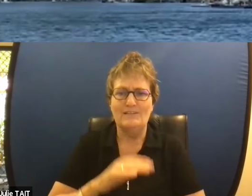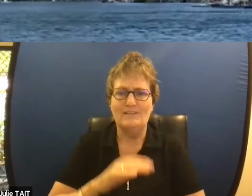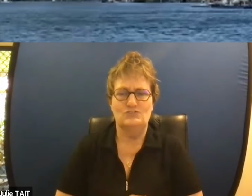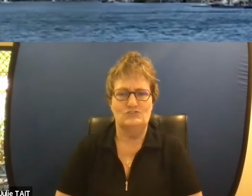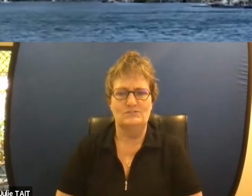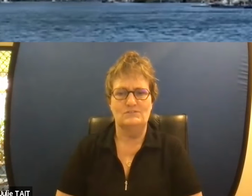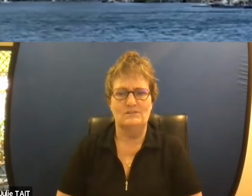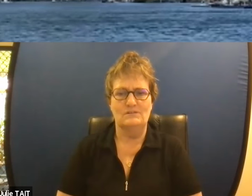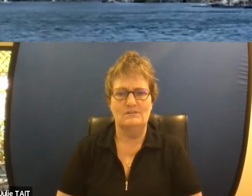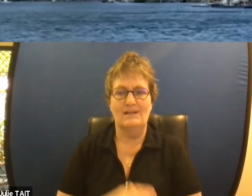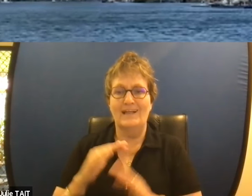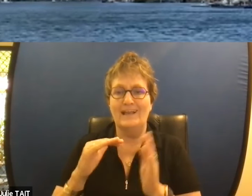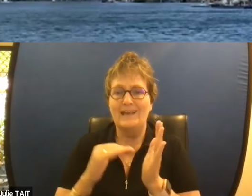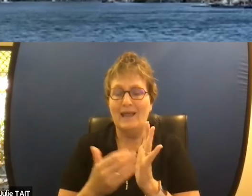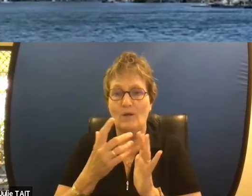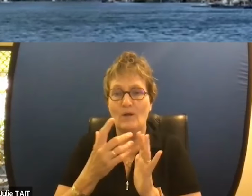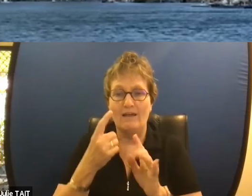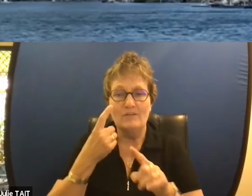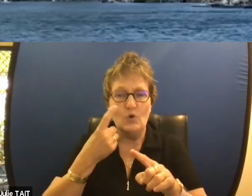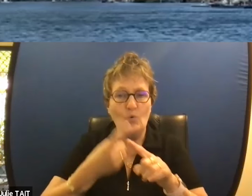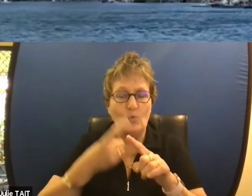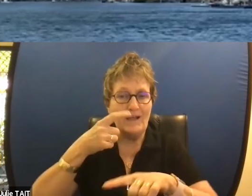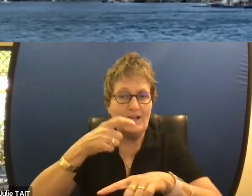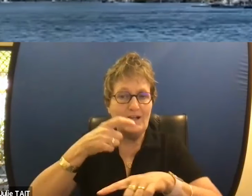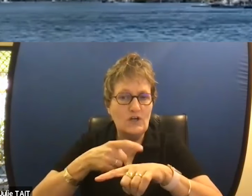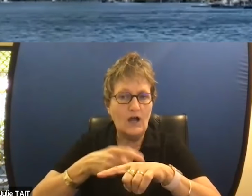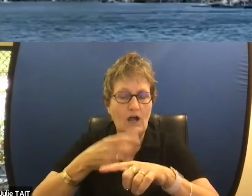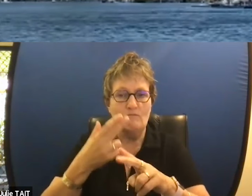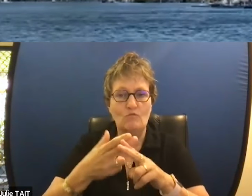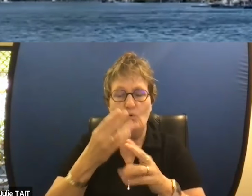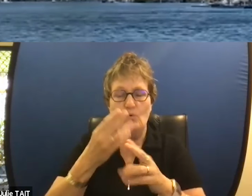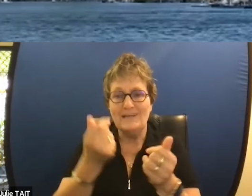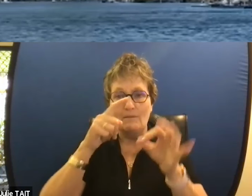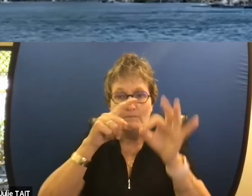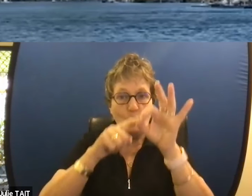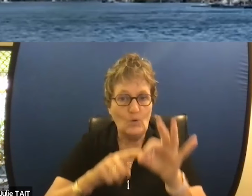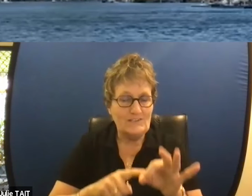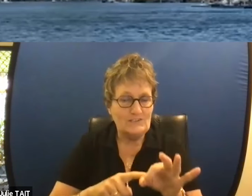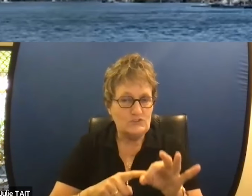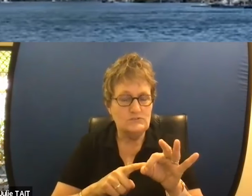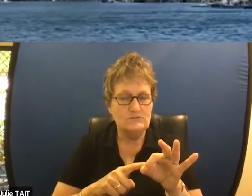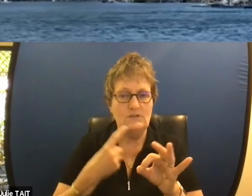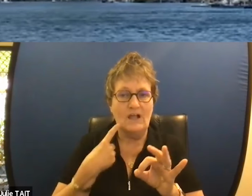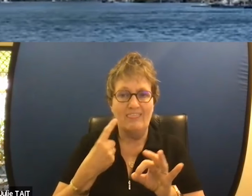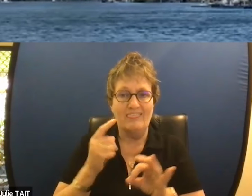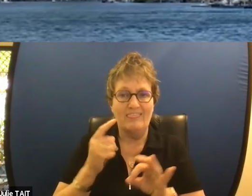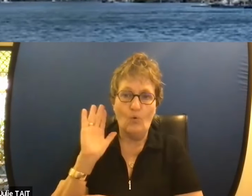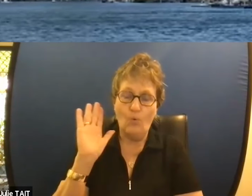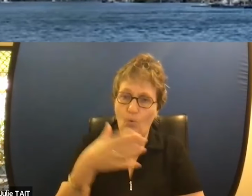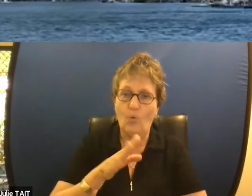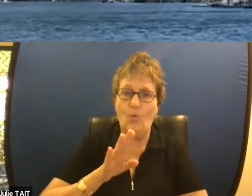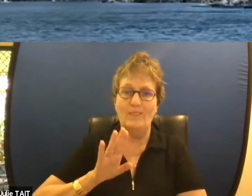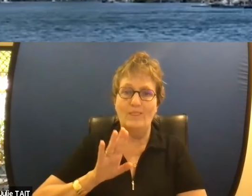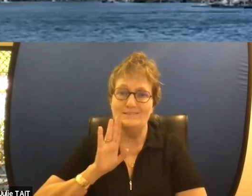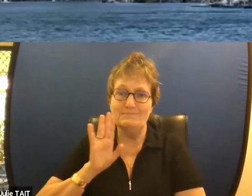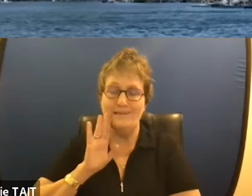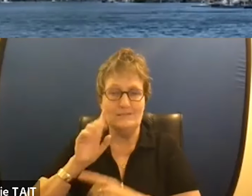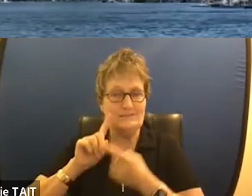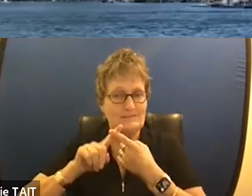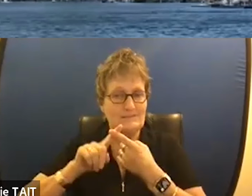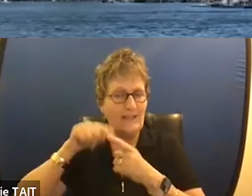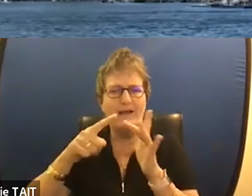Now we have time left over for some questions. I believe all of our speakers are still here except for Ian, who had to run, but